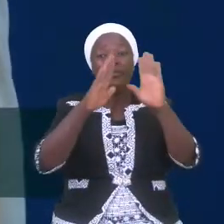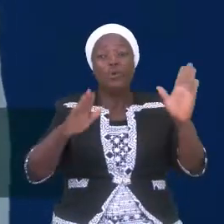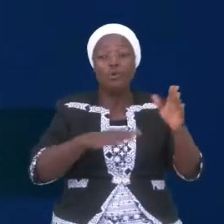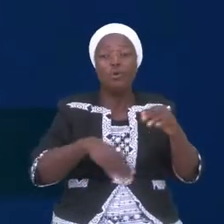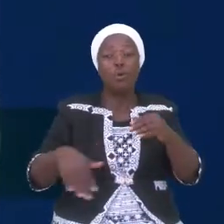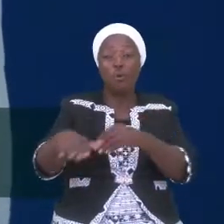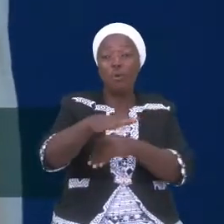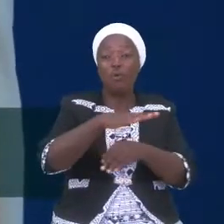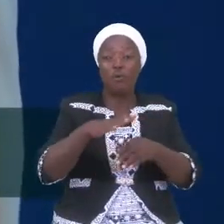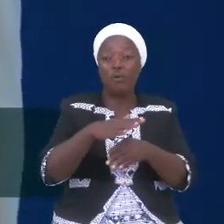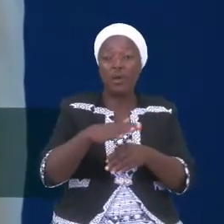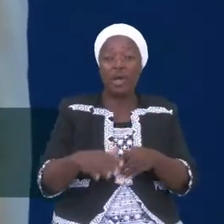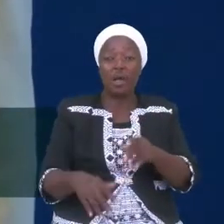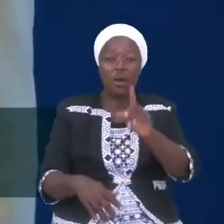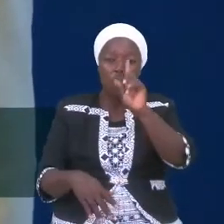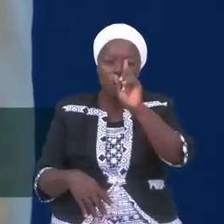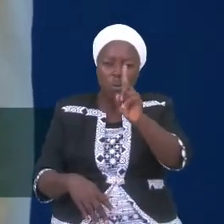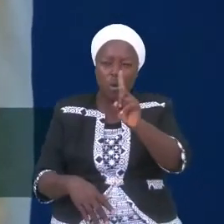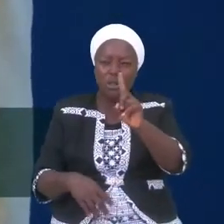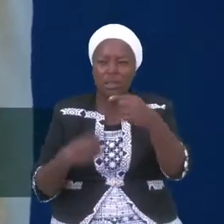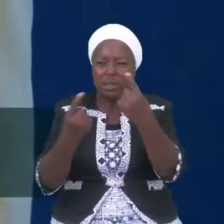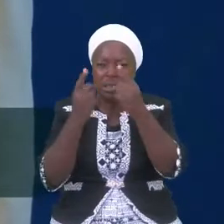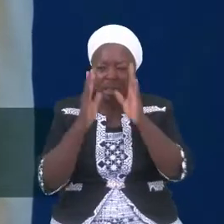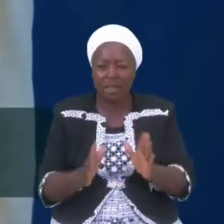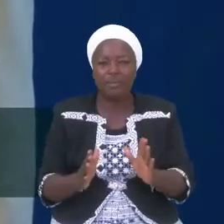over one sinner